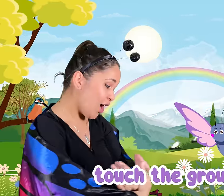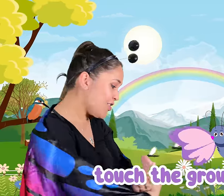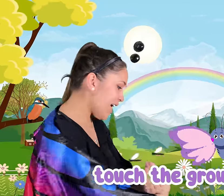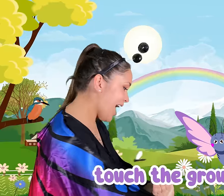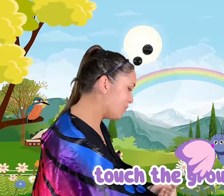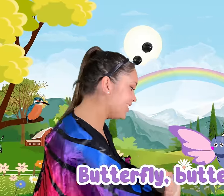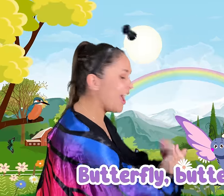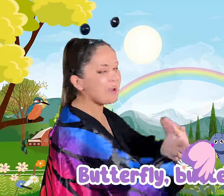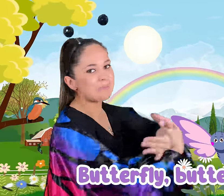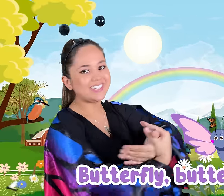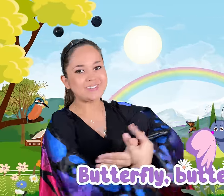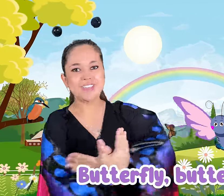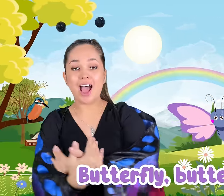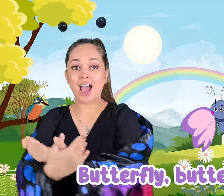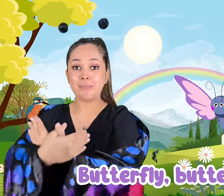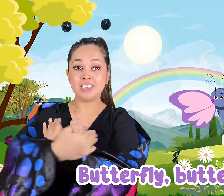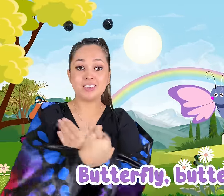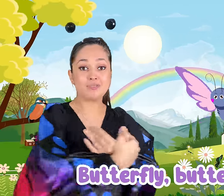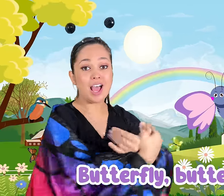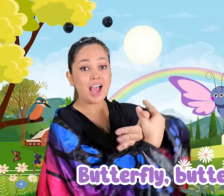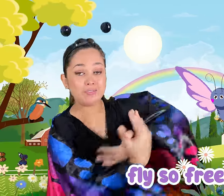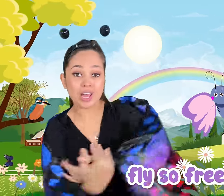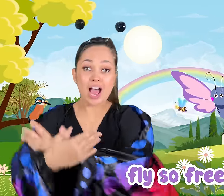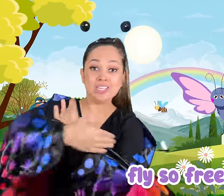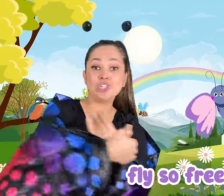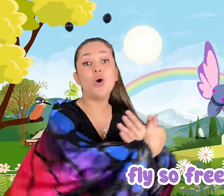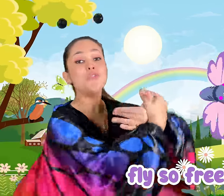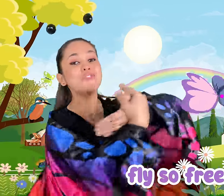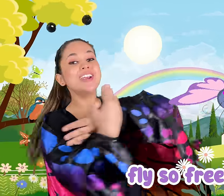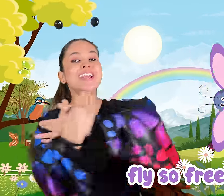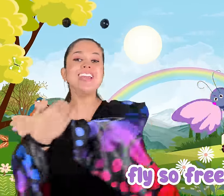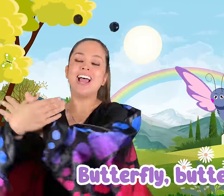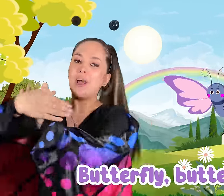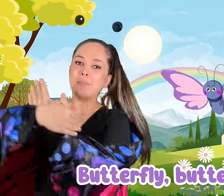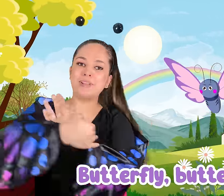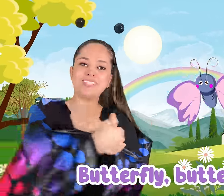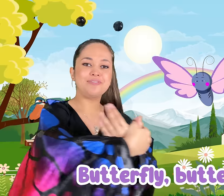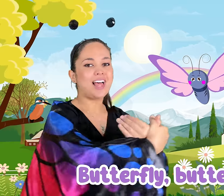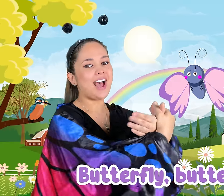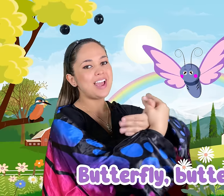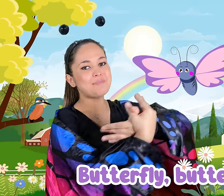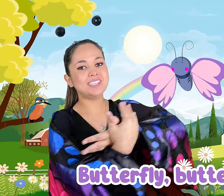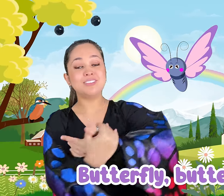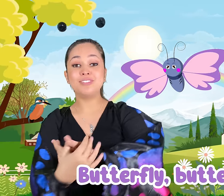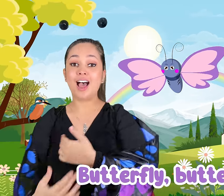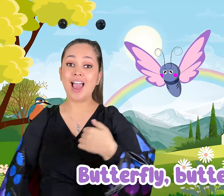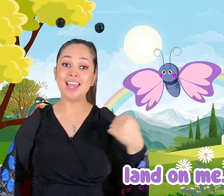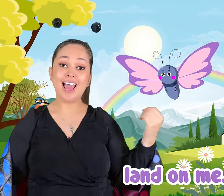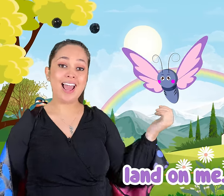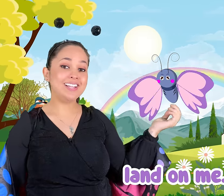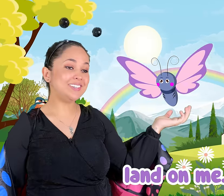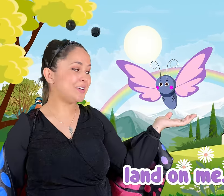the ground. Butterfly, butterfly, fly so free. Butterfly,